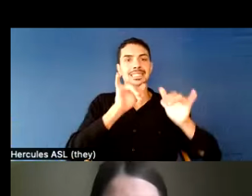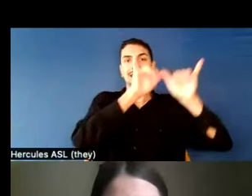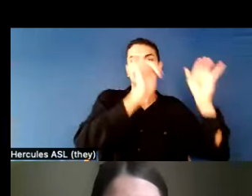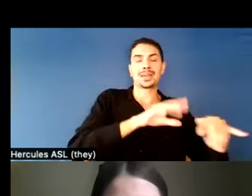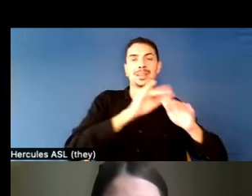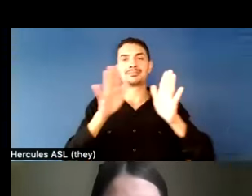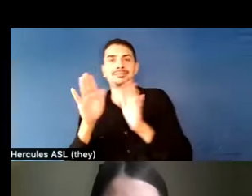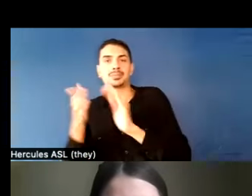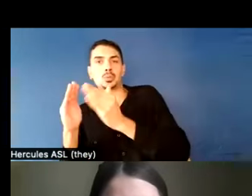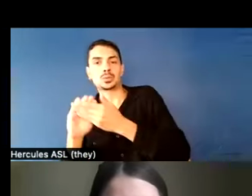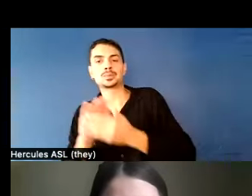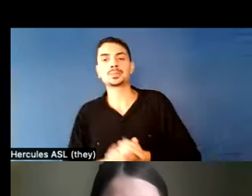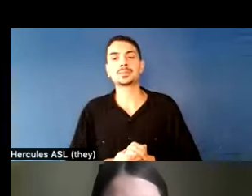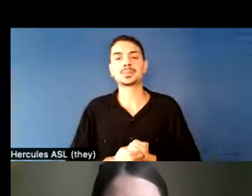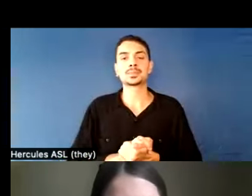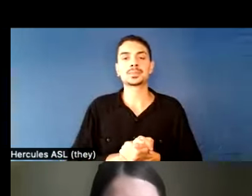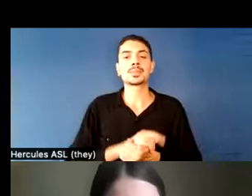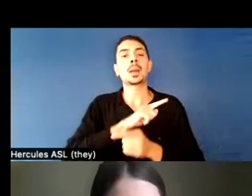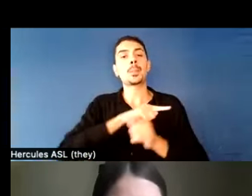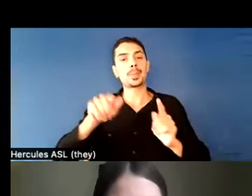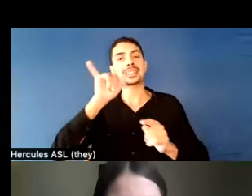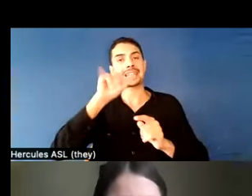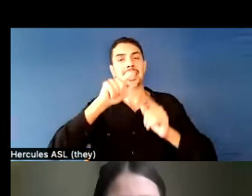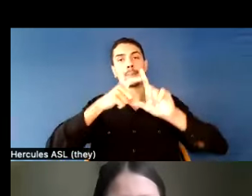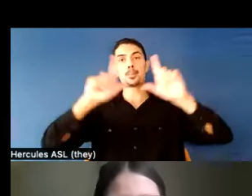Talking about that systems focused, so those macro level